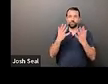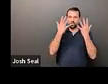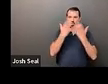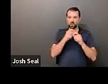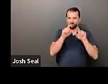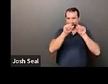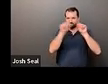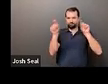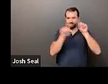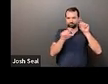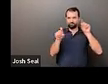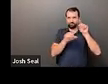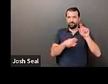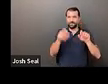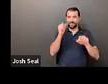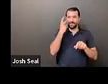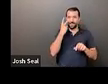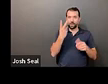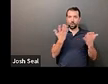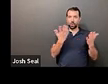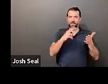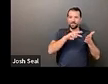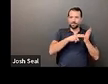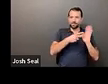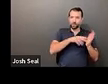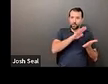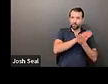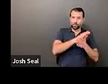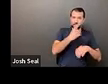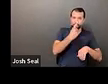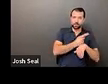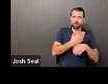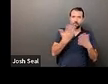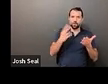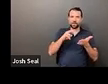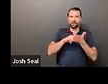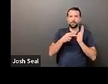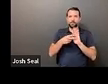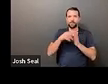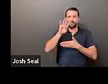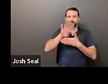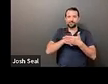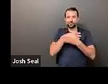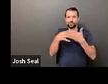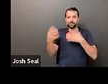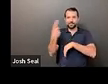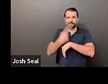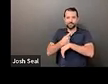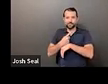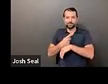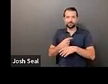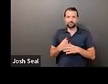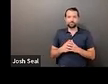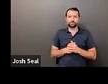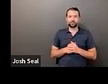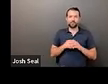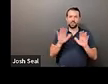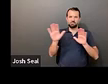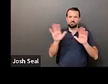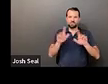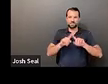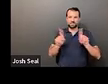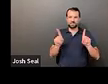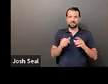school day, what's a calendar day, because that in itself can be really overwhelming. I wish that when I had first started teaching, somebody